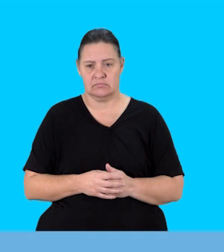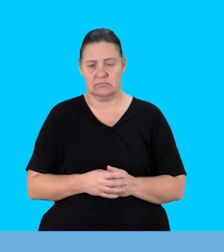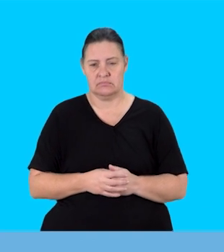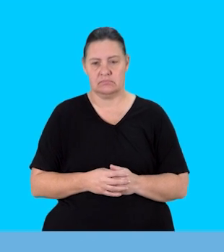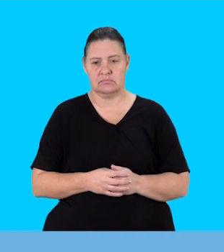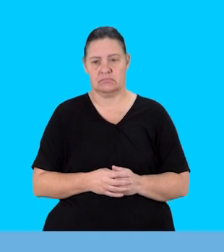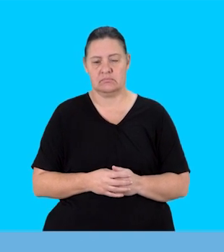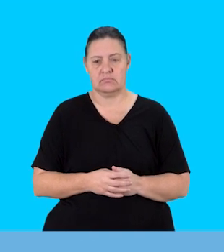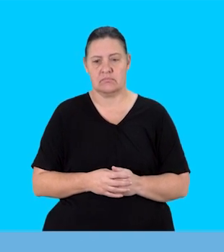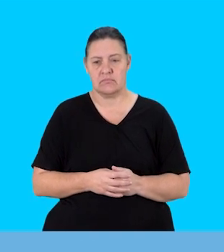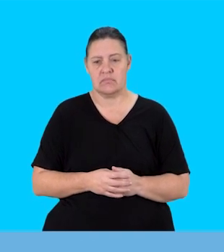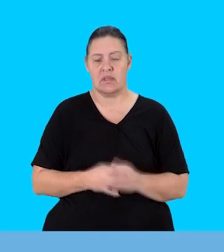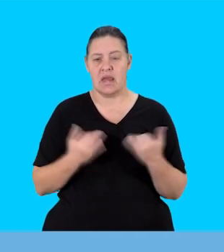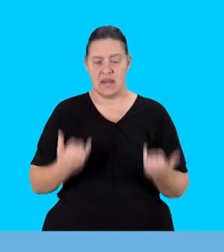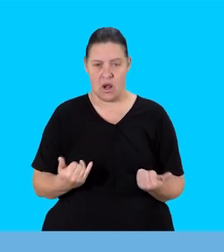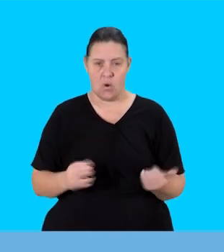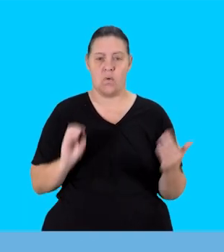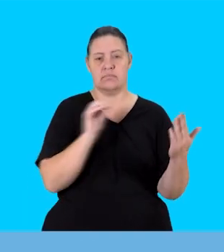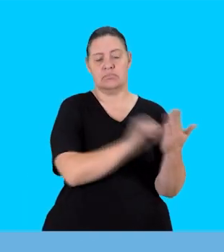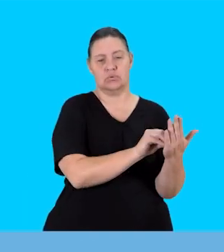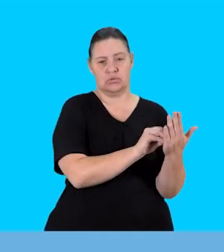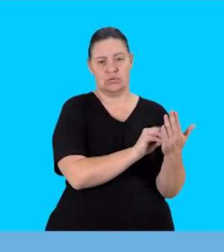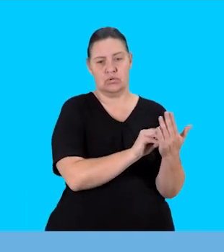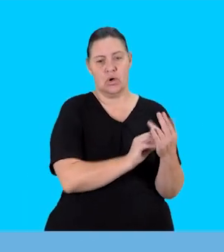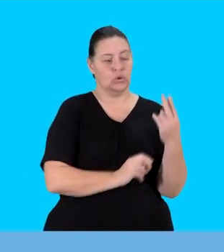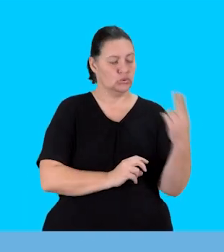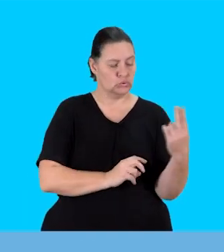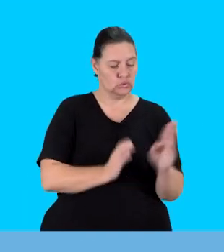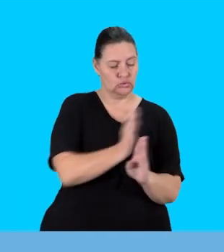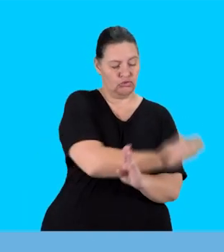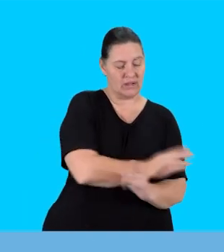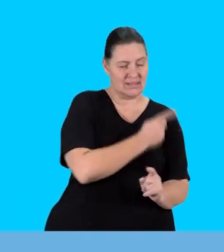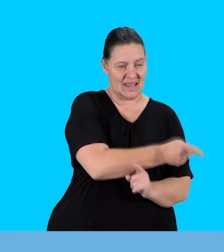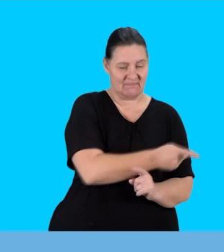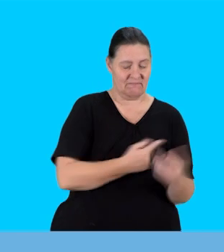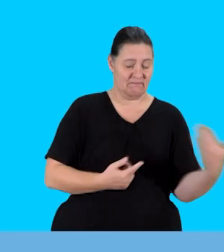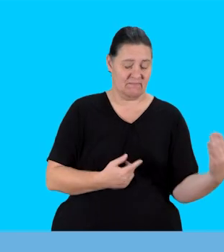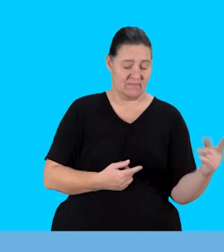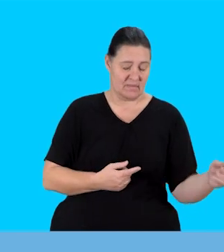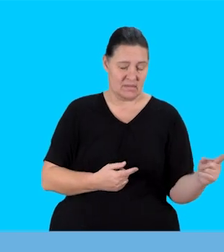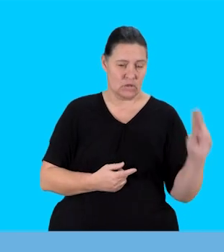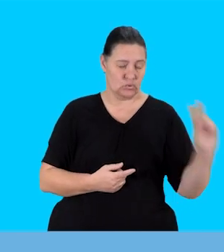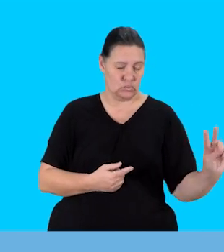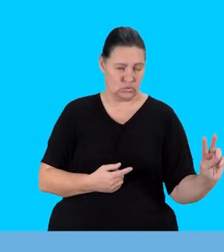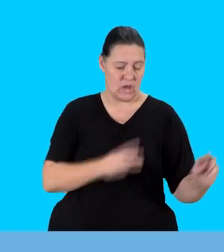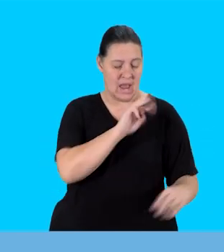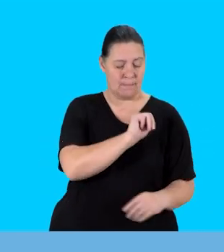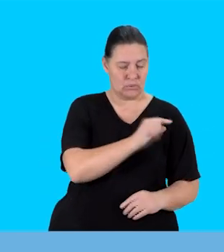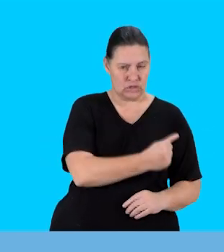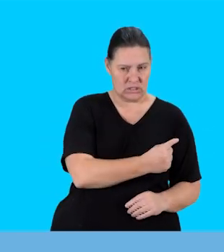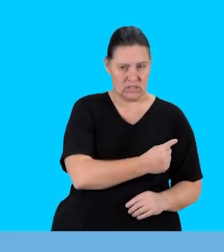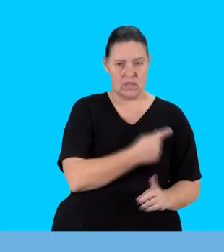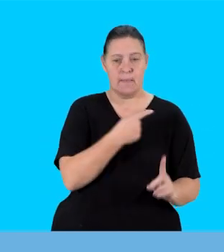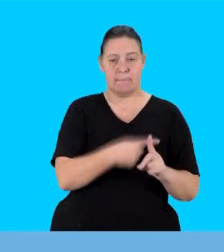So balancing our magnesium then means we need to insert or add a 2 in front of the magnesium. And in doing so,